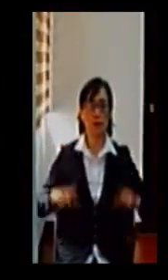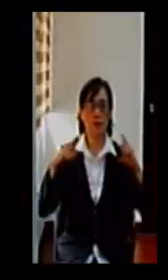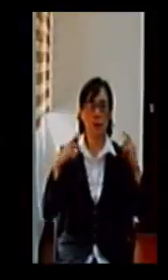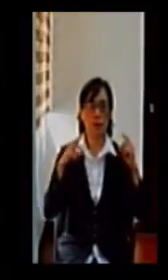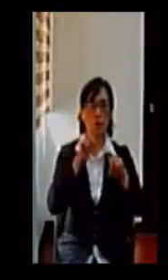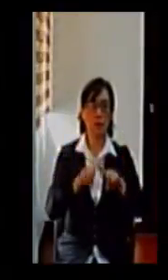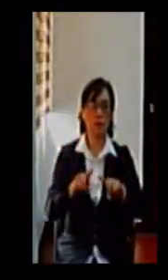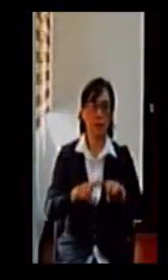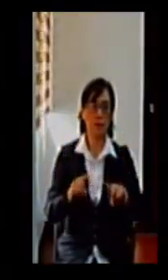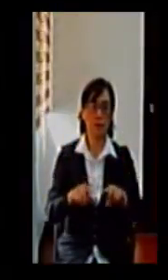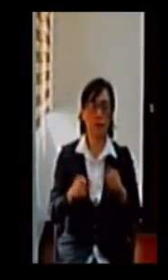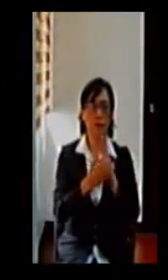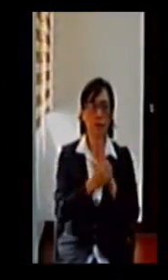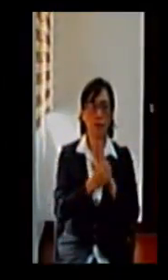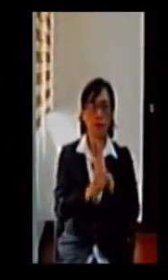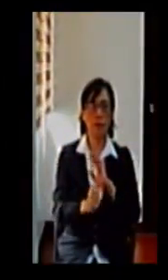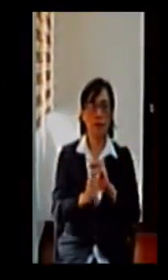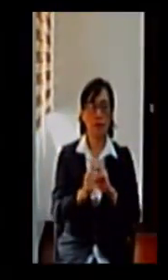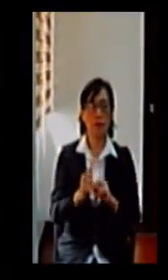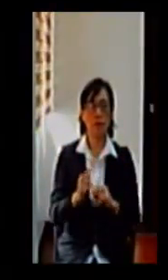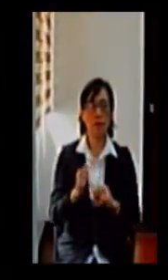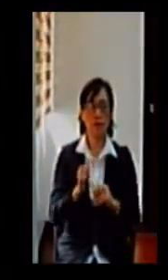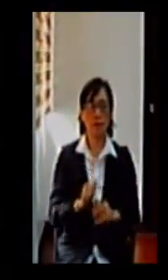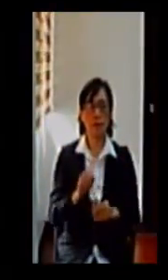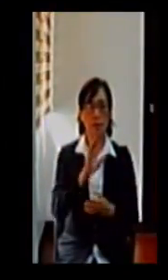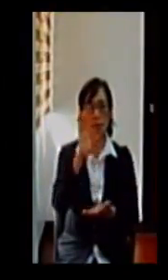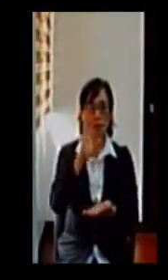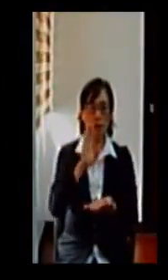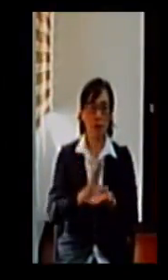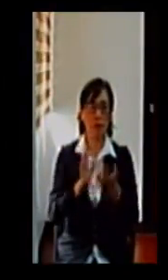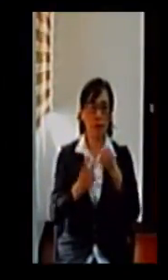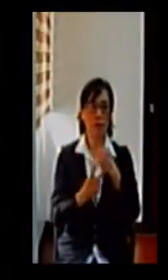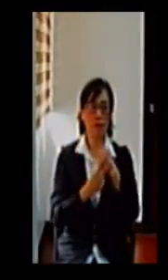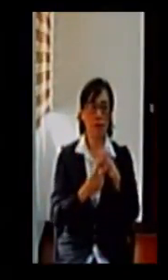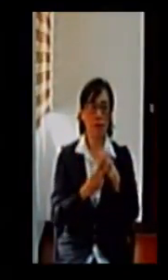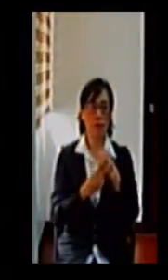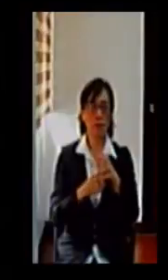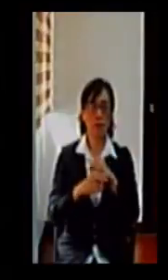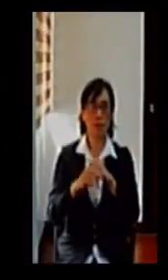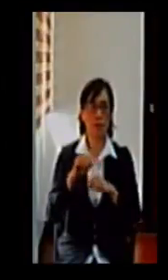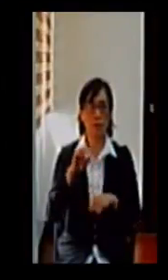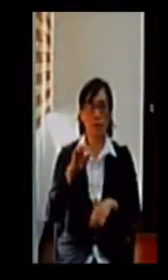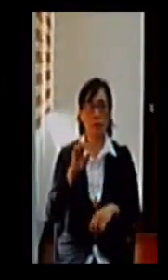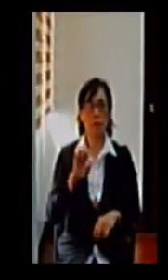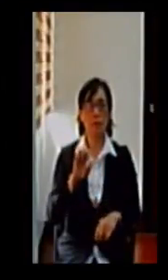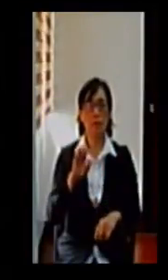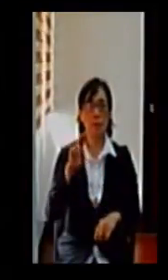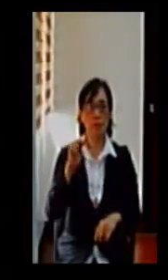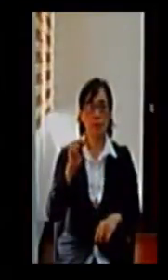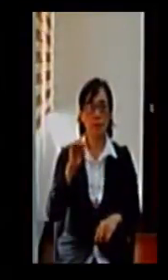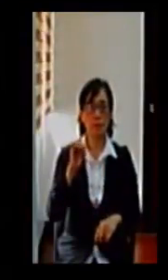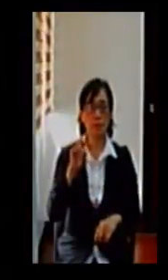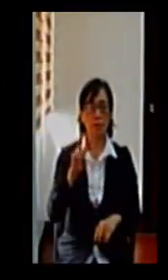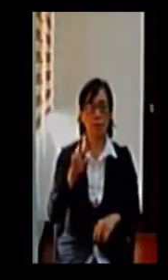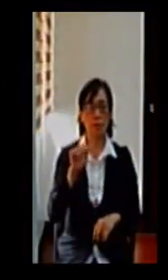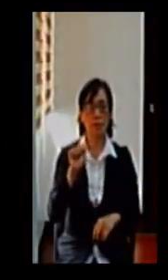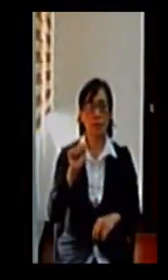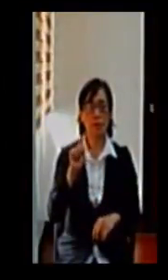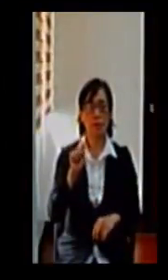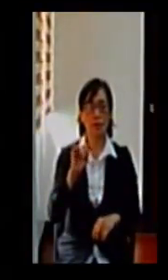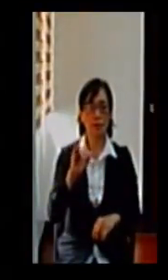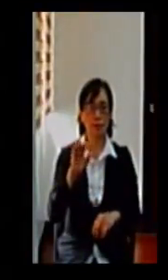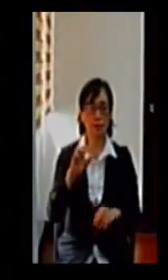Specialist and Chief Scientist at the Center for Conservation Innovations Incorporated. He obtained his